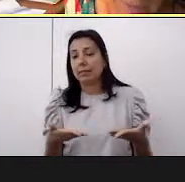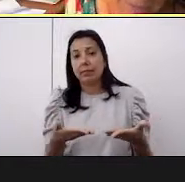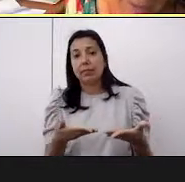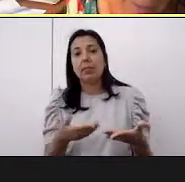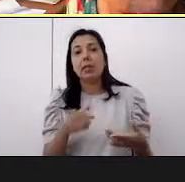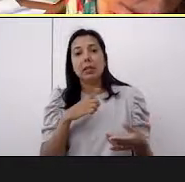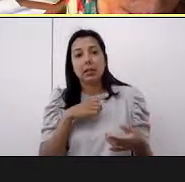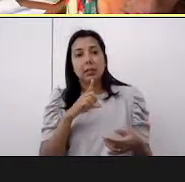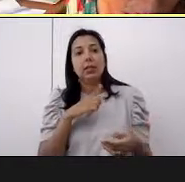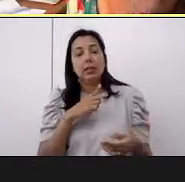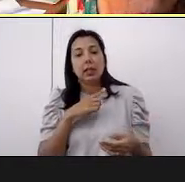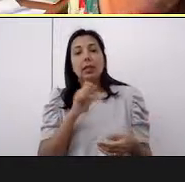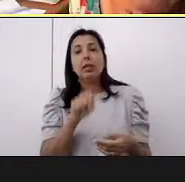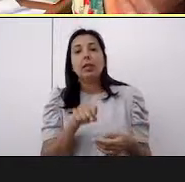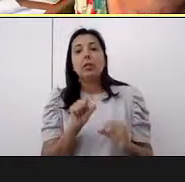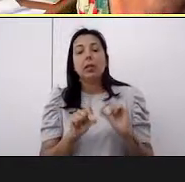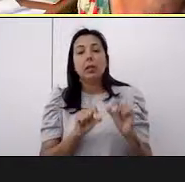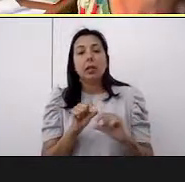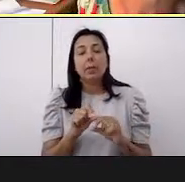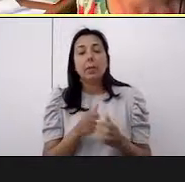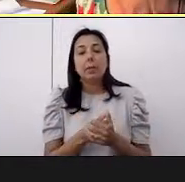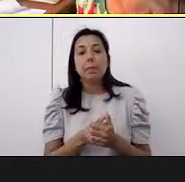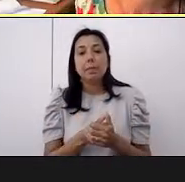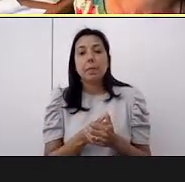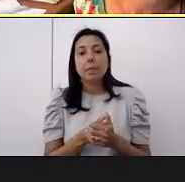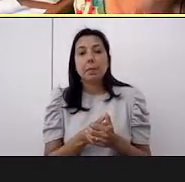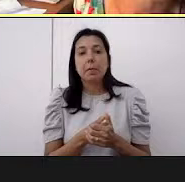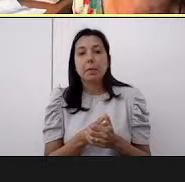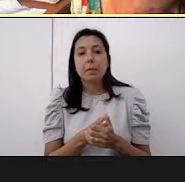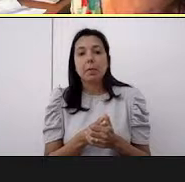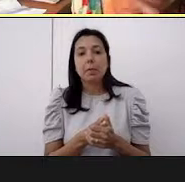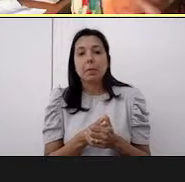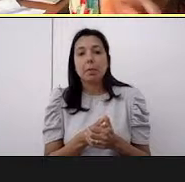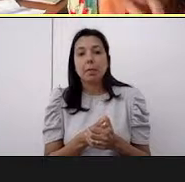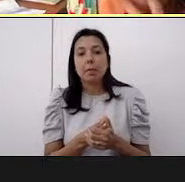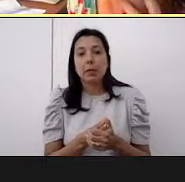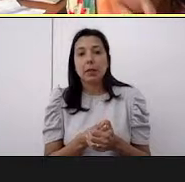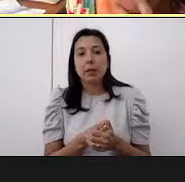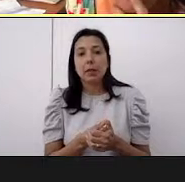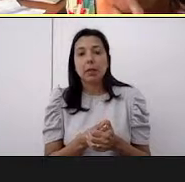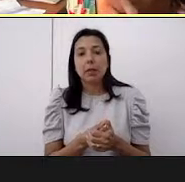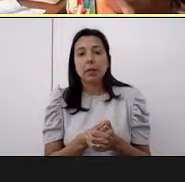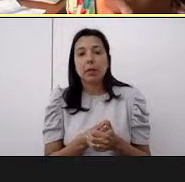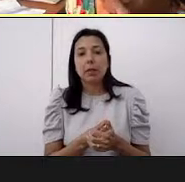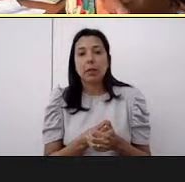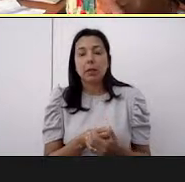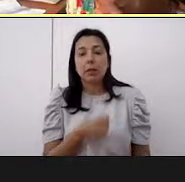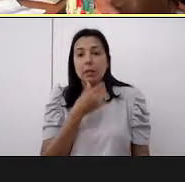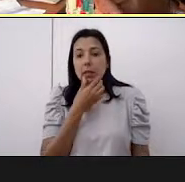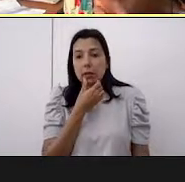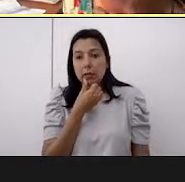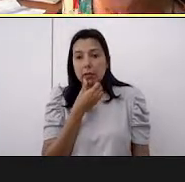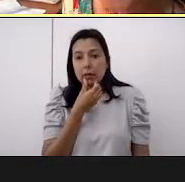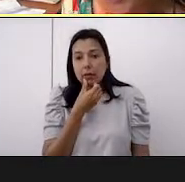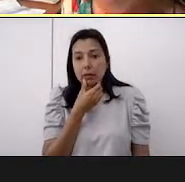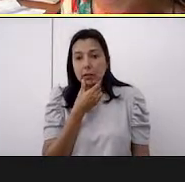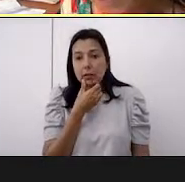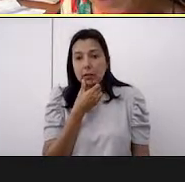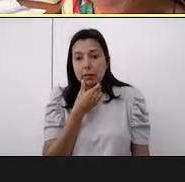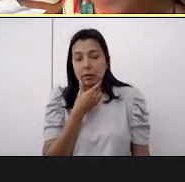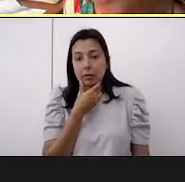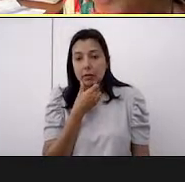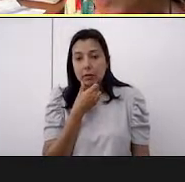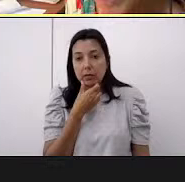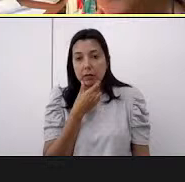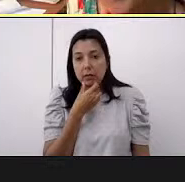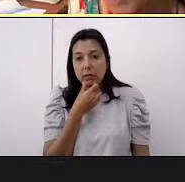or less. Their sectoral policy prescriptions are more or less imposed by other organizations. And you have